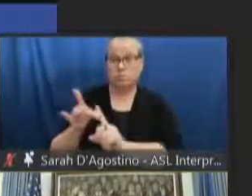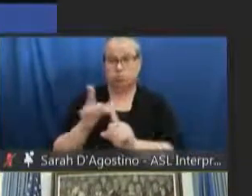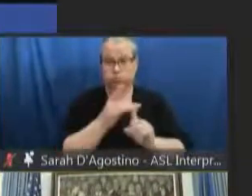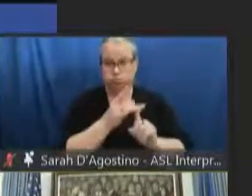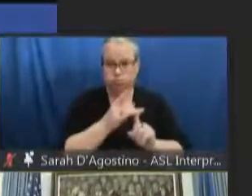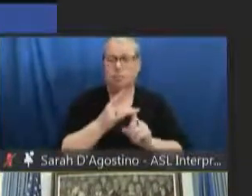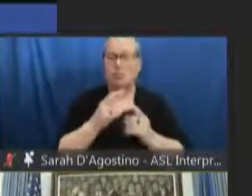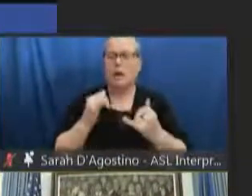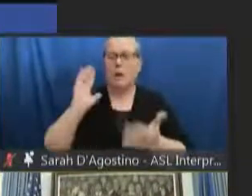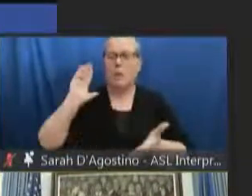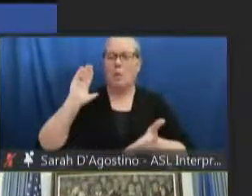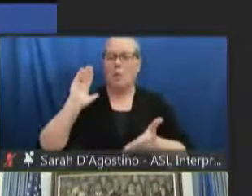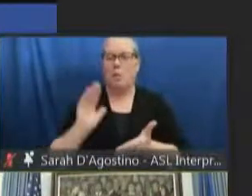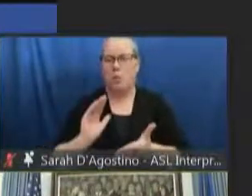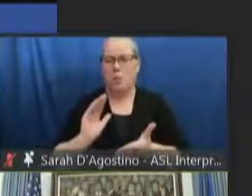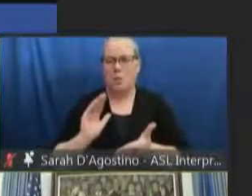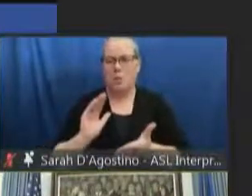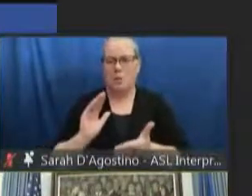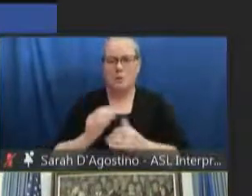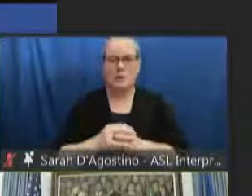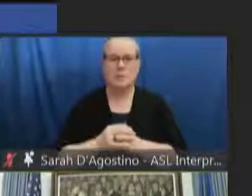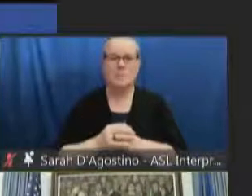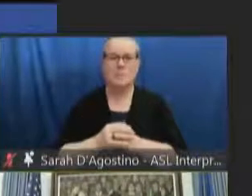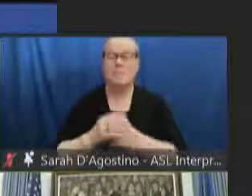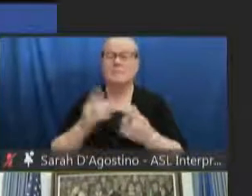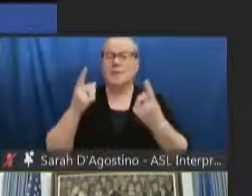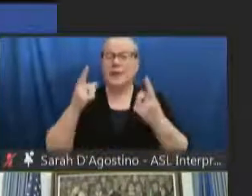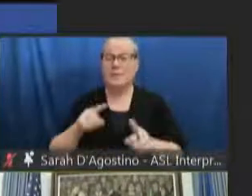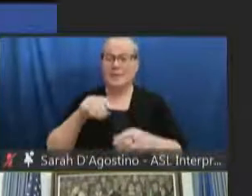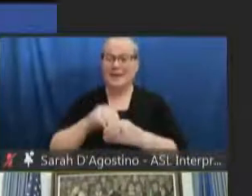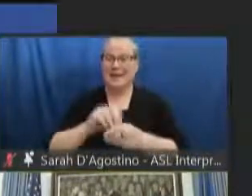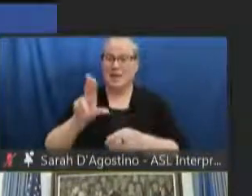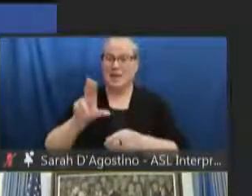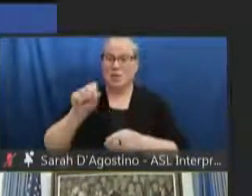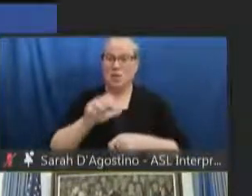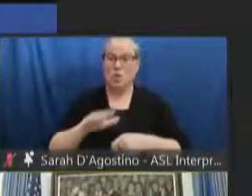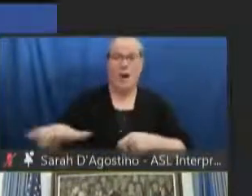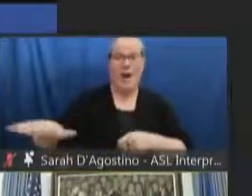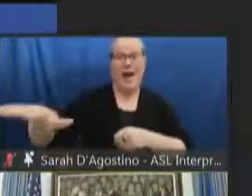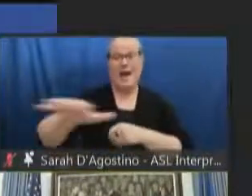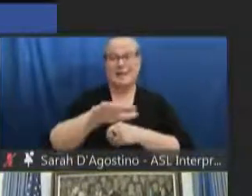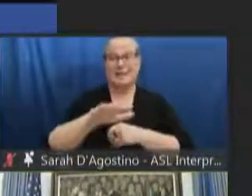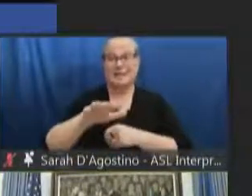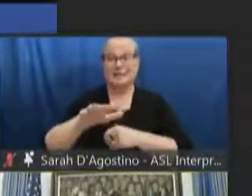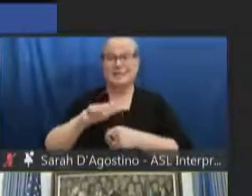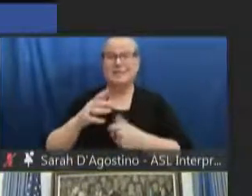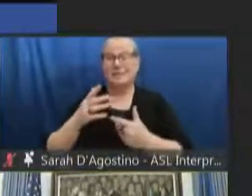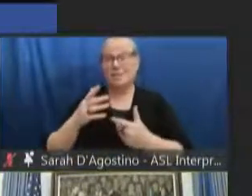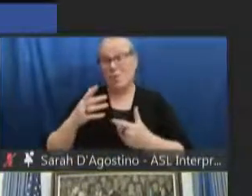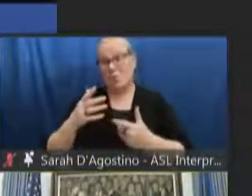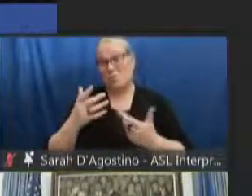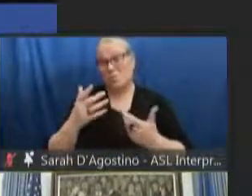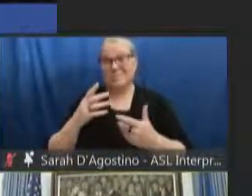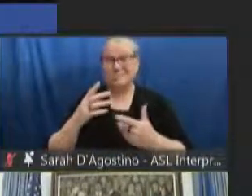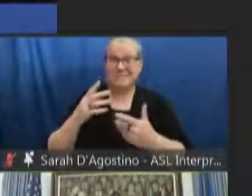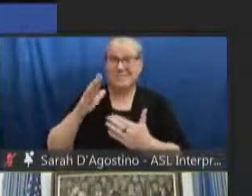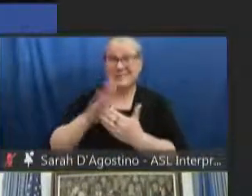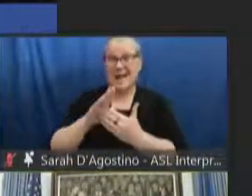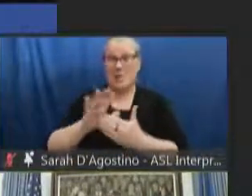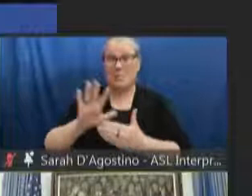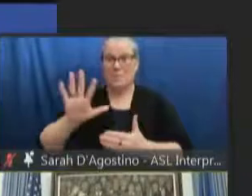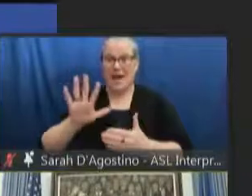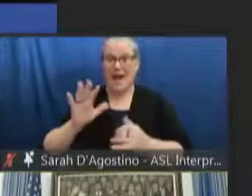probably one of the 5 lowest infection rates in the country at 13.29%. You may go, my God, that's such a